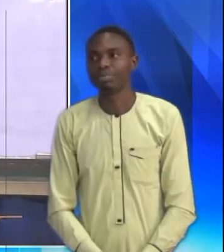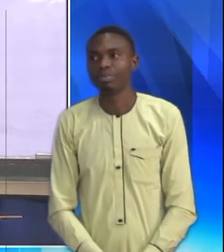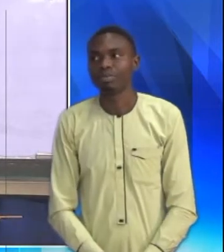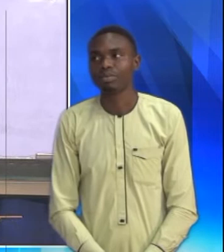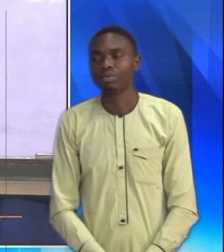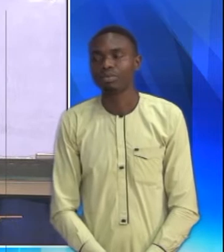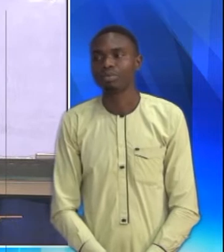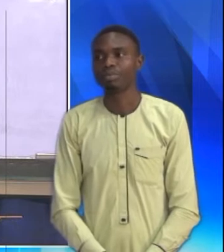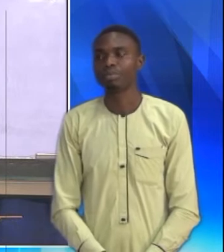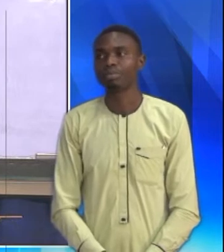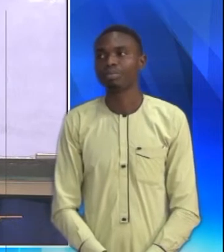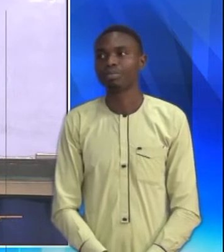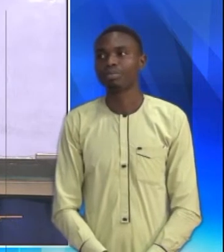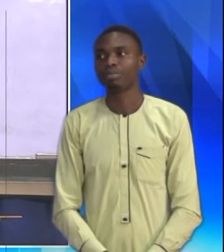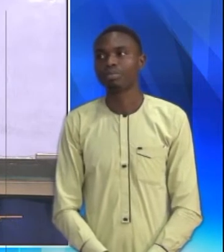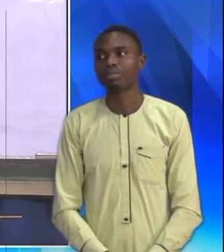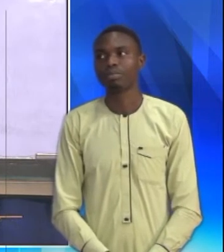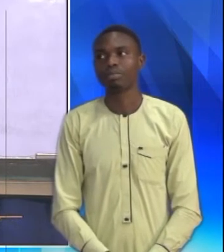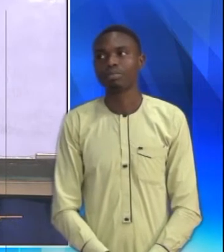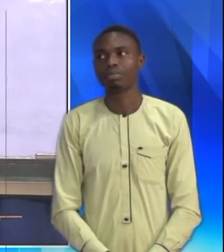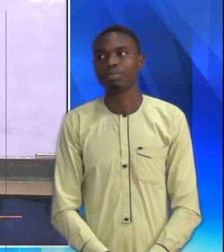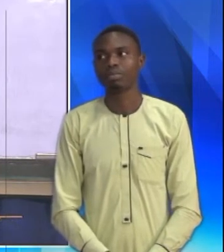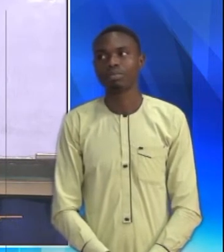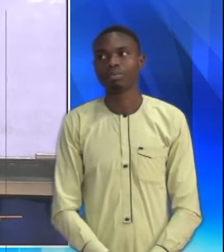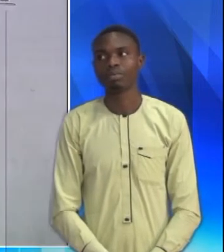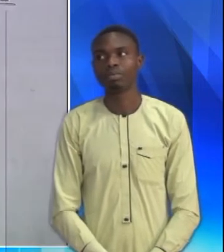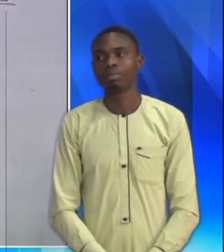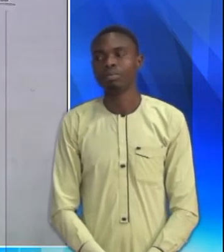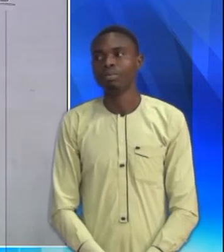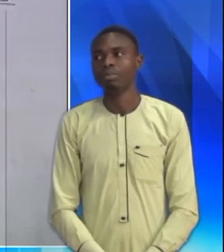using force. So let me define motion.